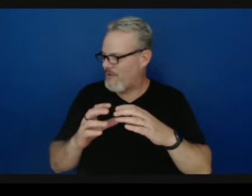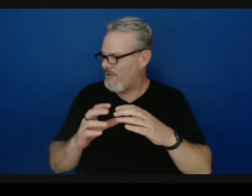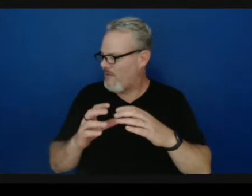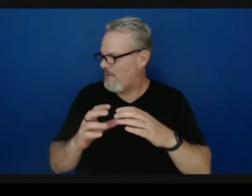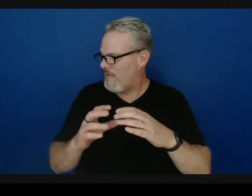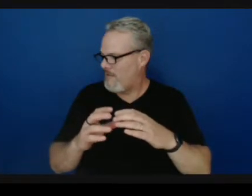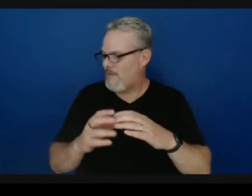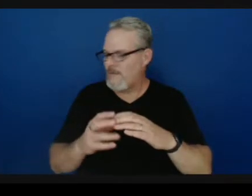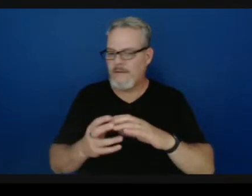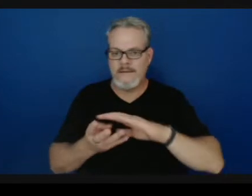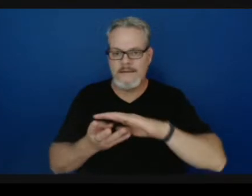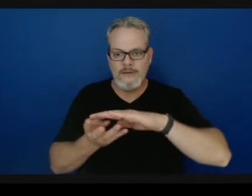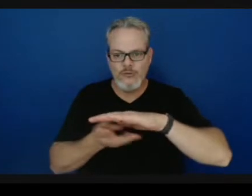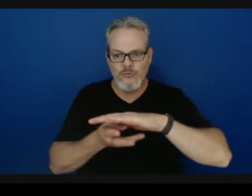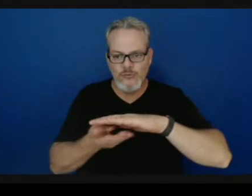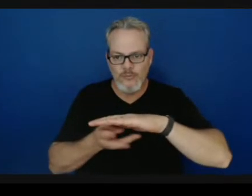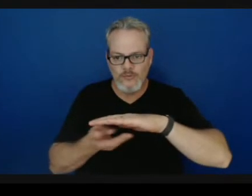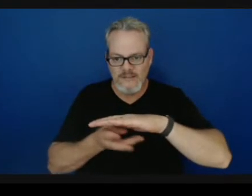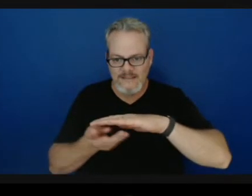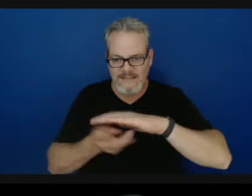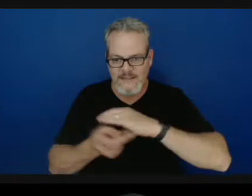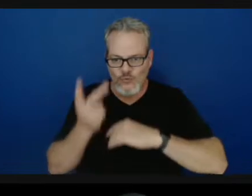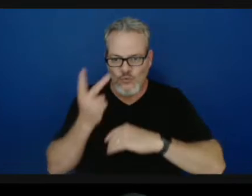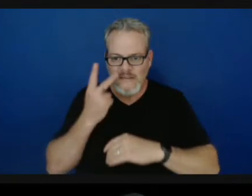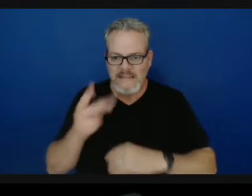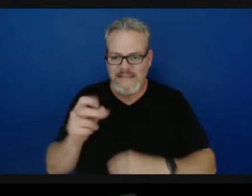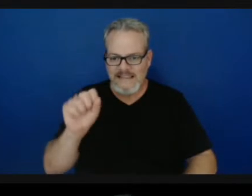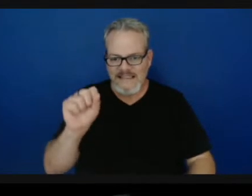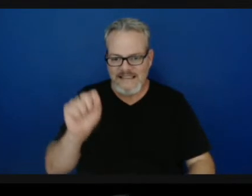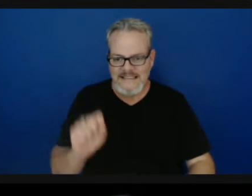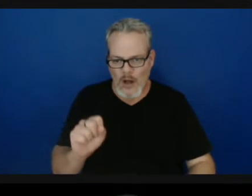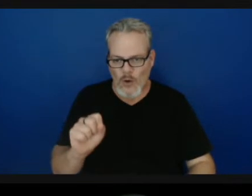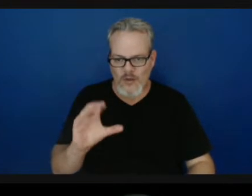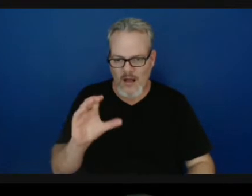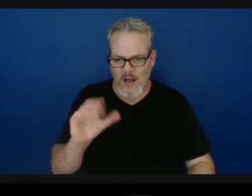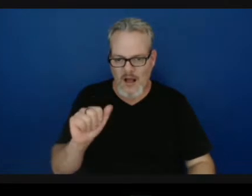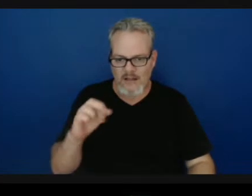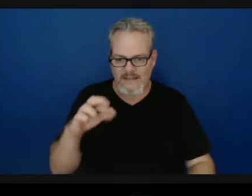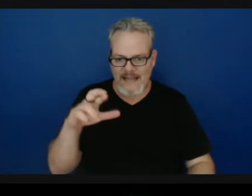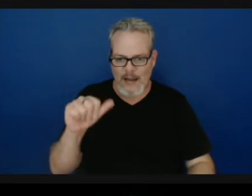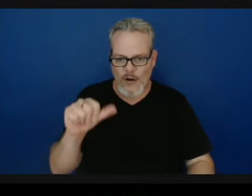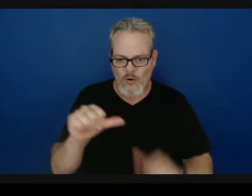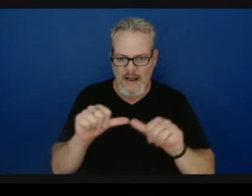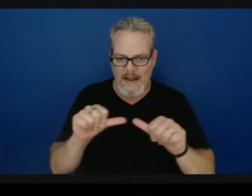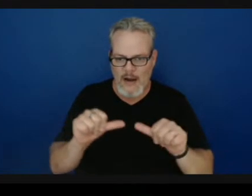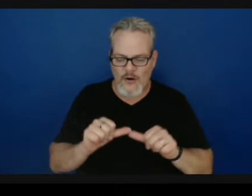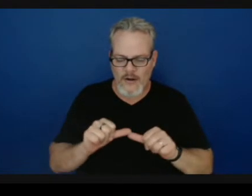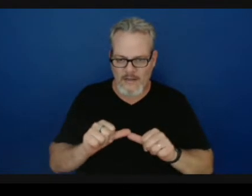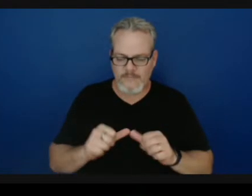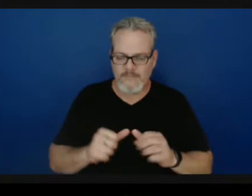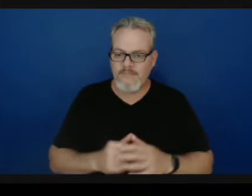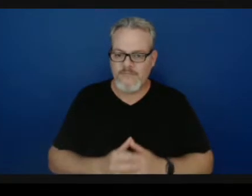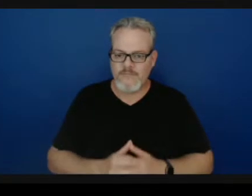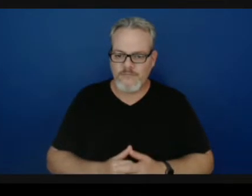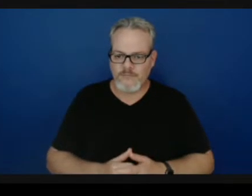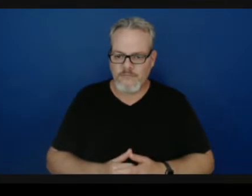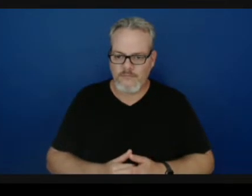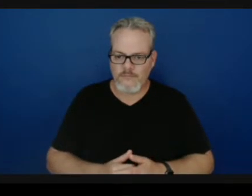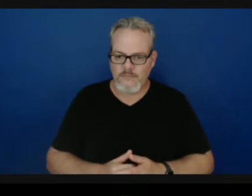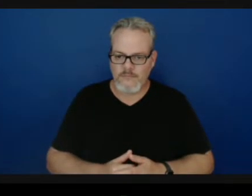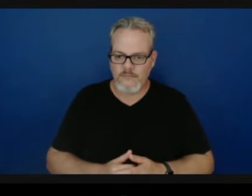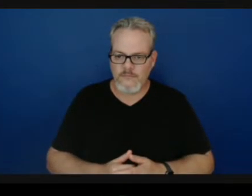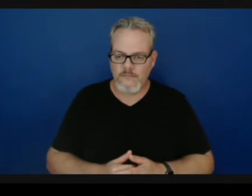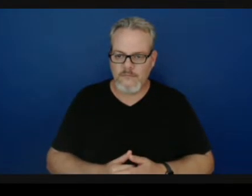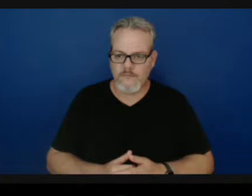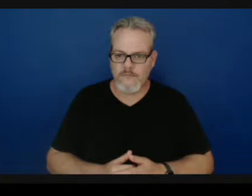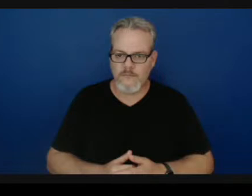southwest rift connector / South Caldera area and flush to the southwest in that intrusion. So I'll move forward through time